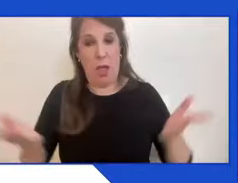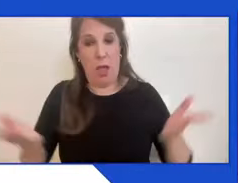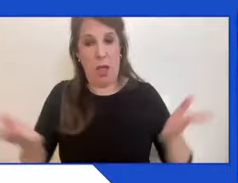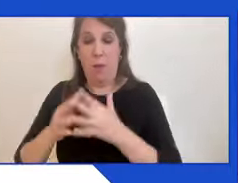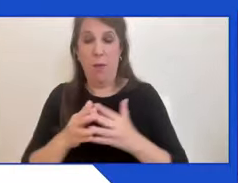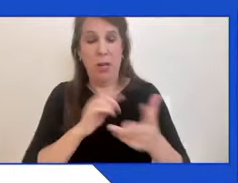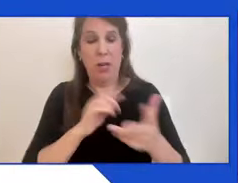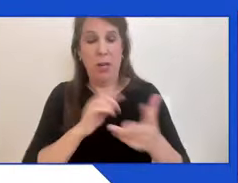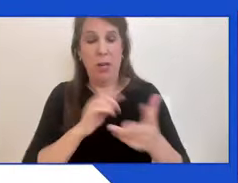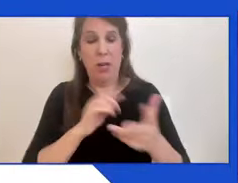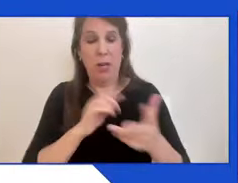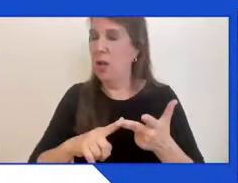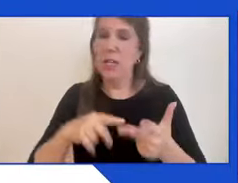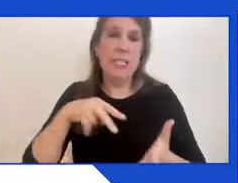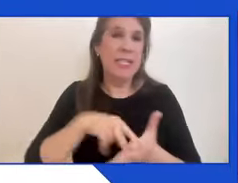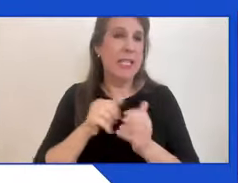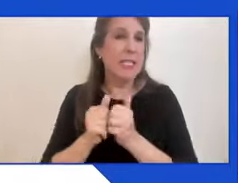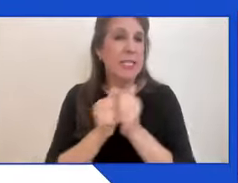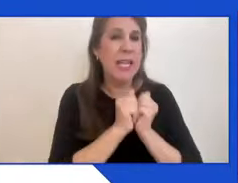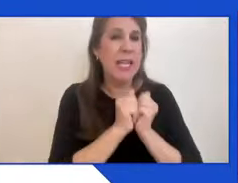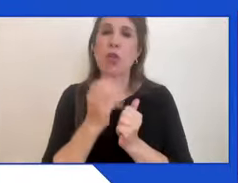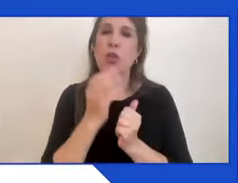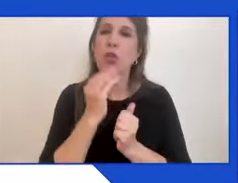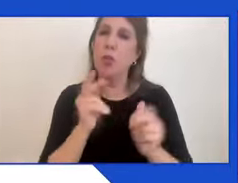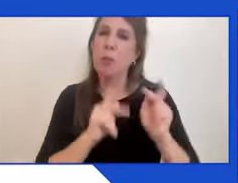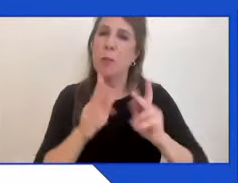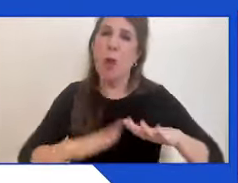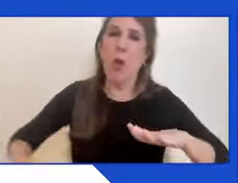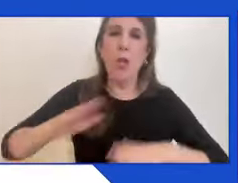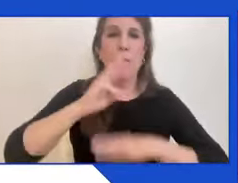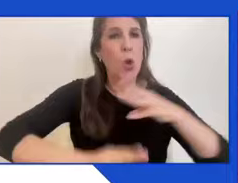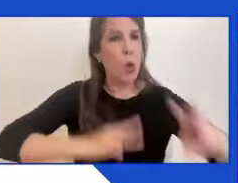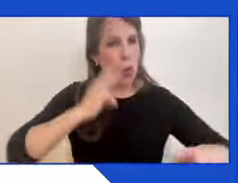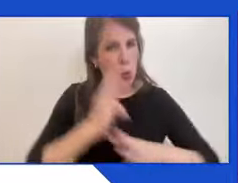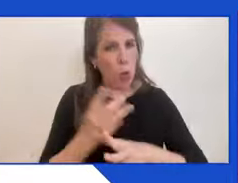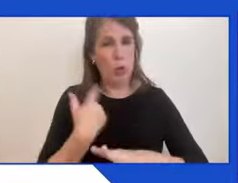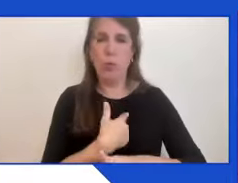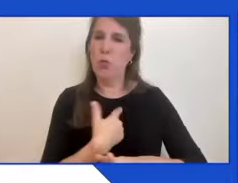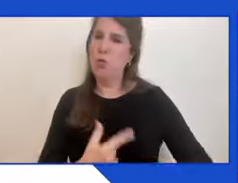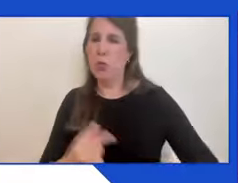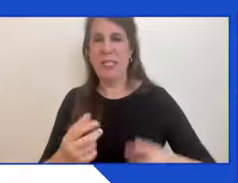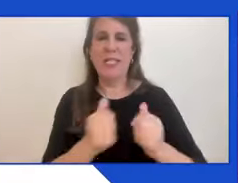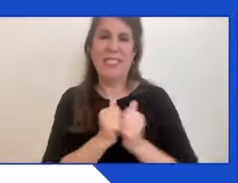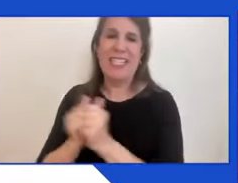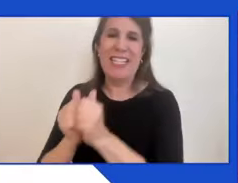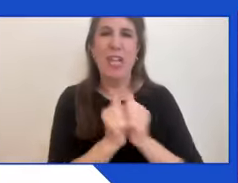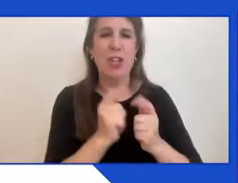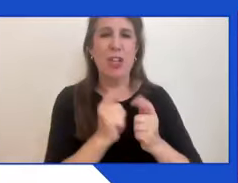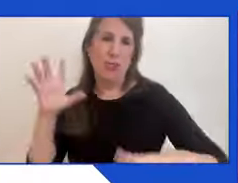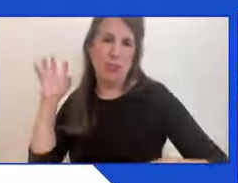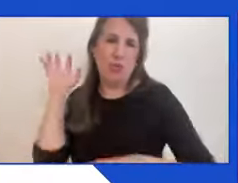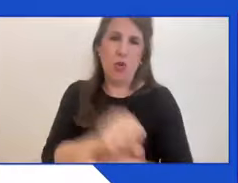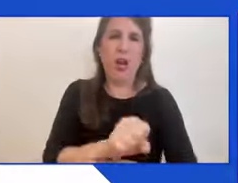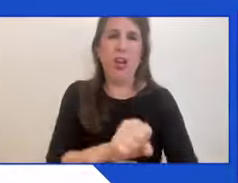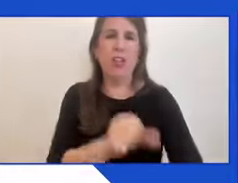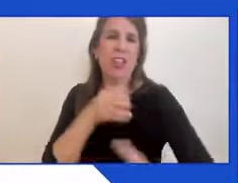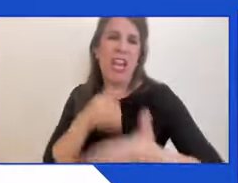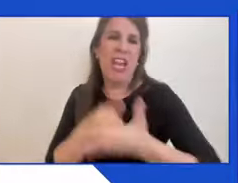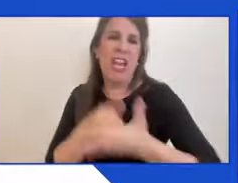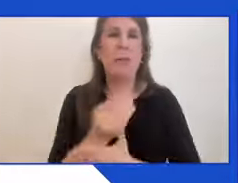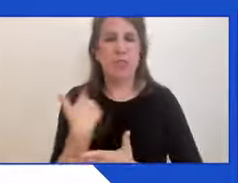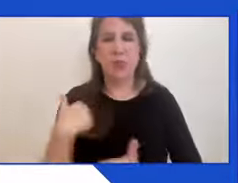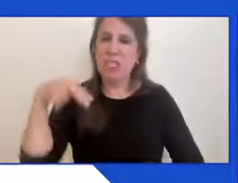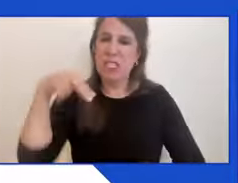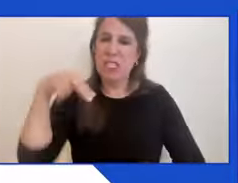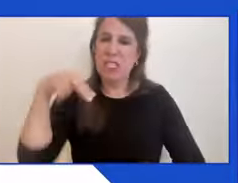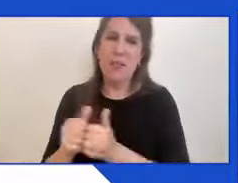community all throughout the world. We stand together in the effort to crush anti-Semitism. We stand together in the effort